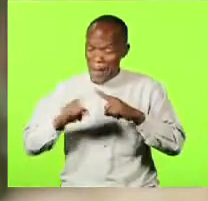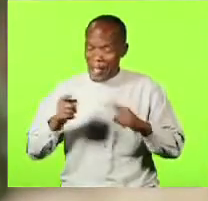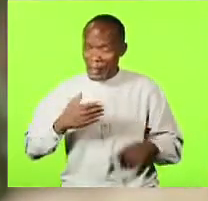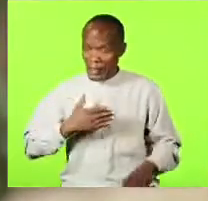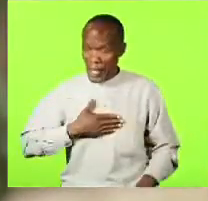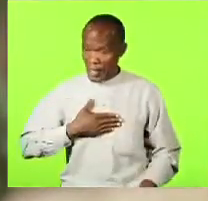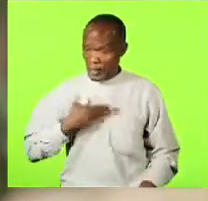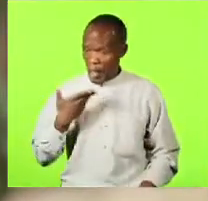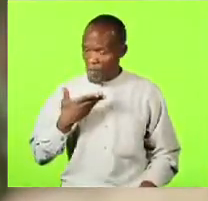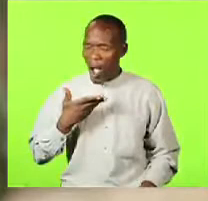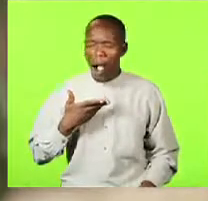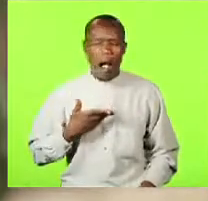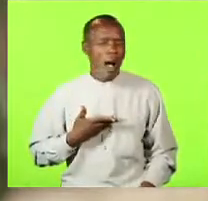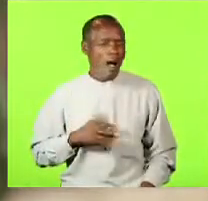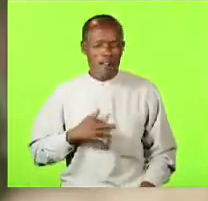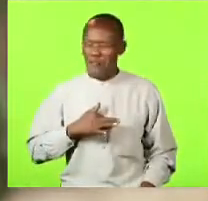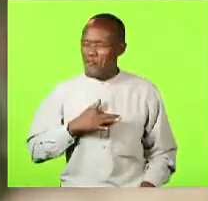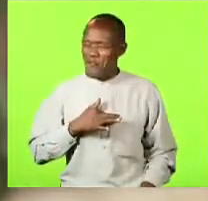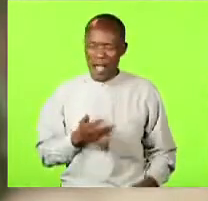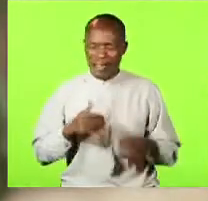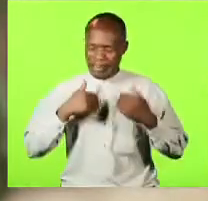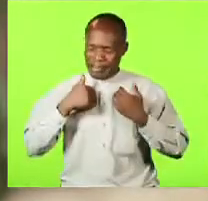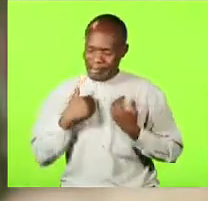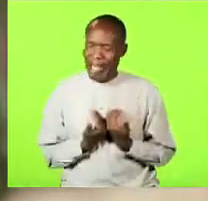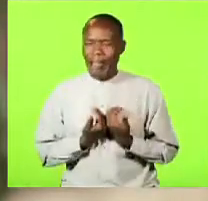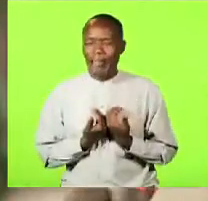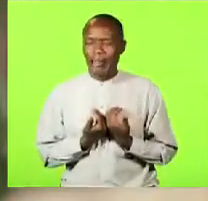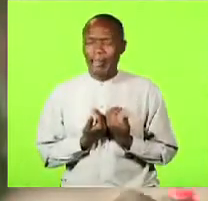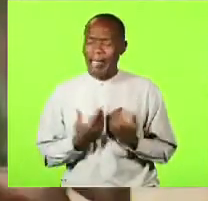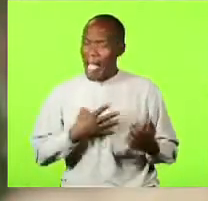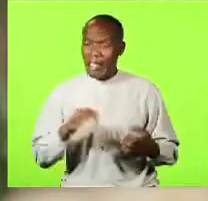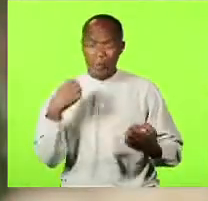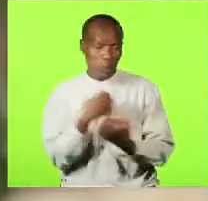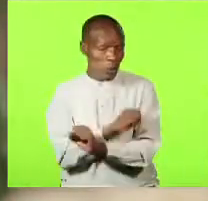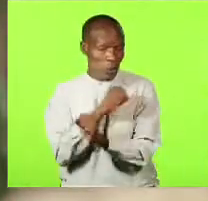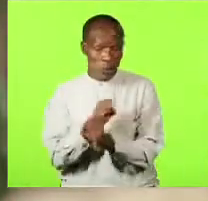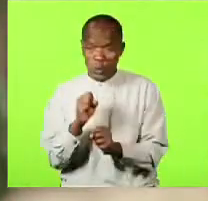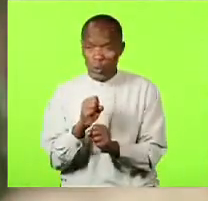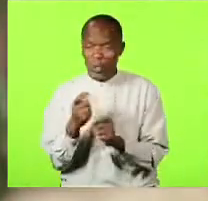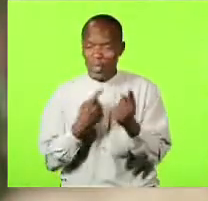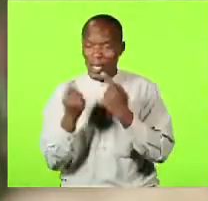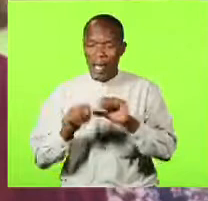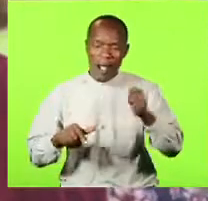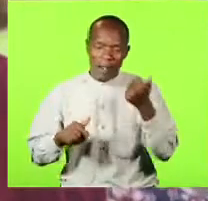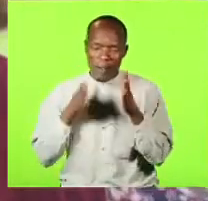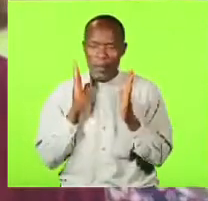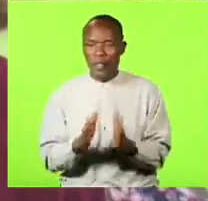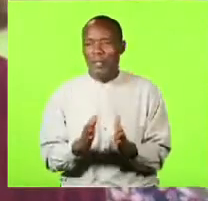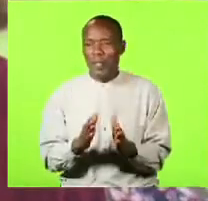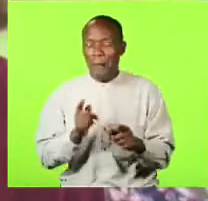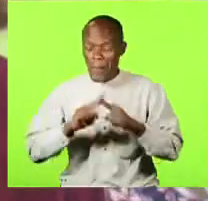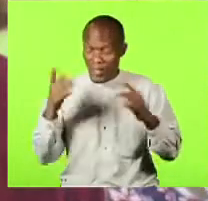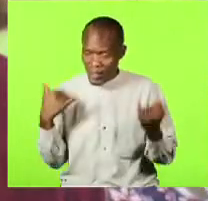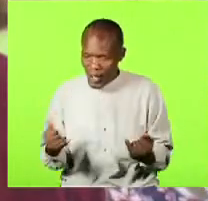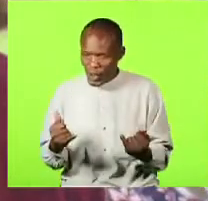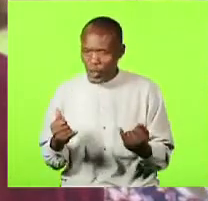But I have a breaking point. I have a breaking point. So, when I come, I have a